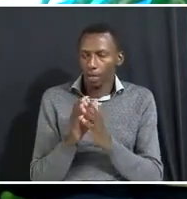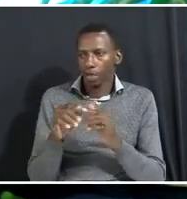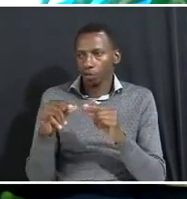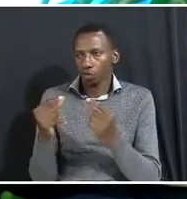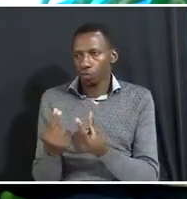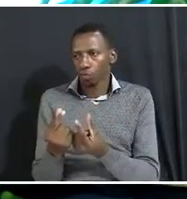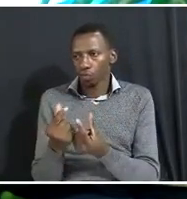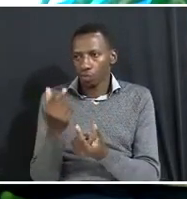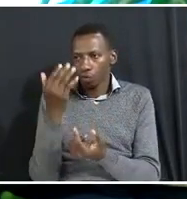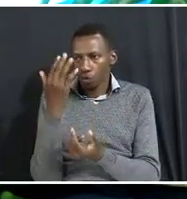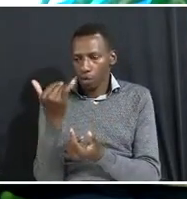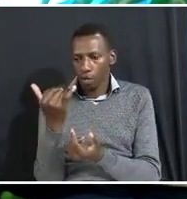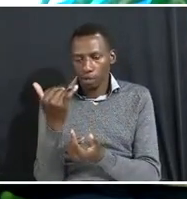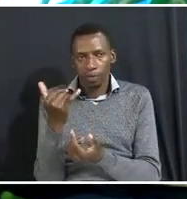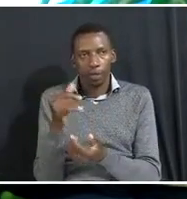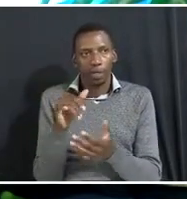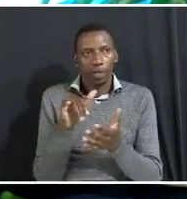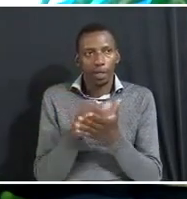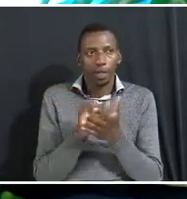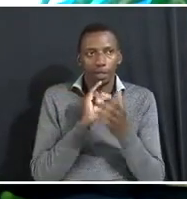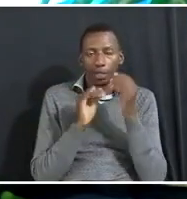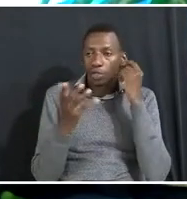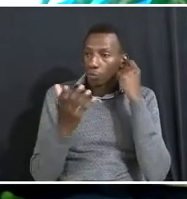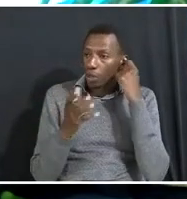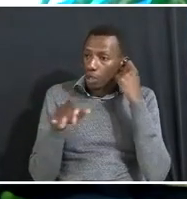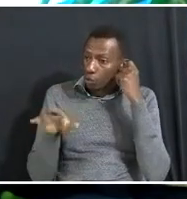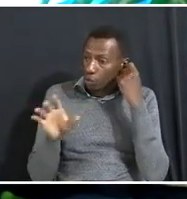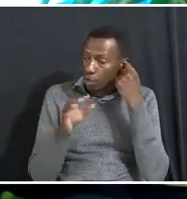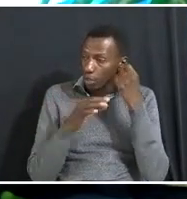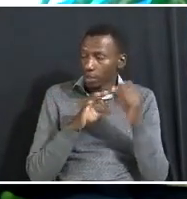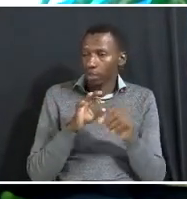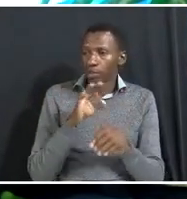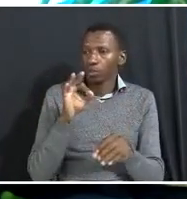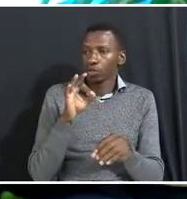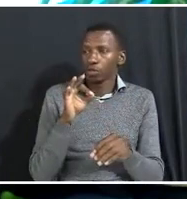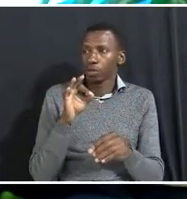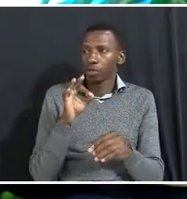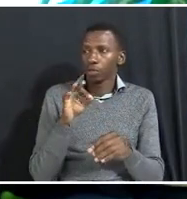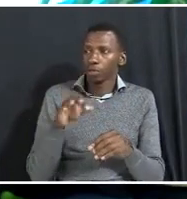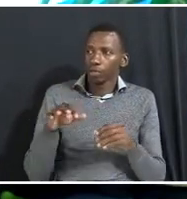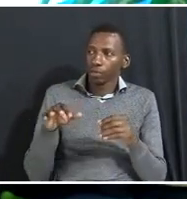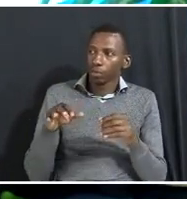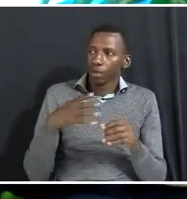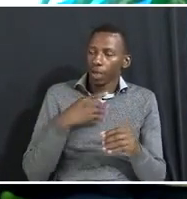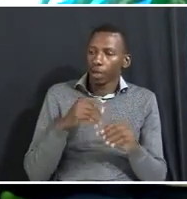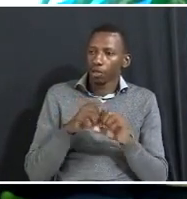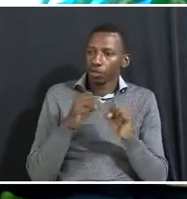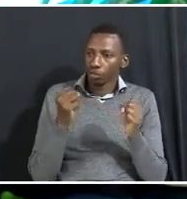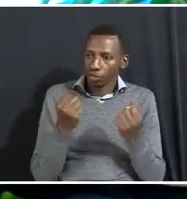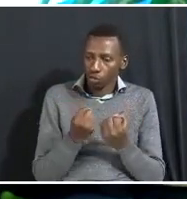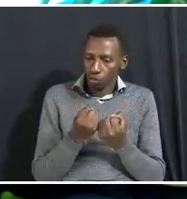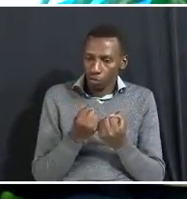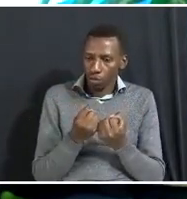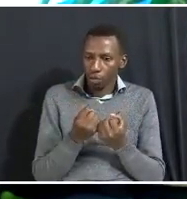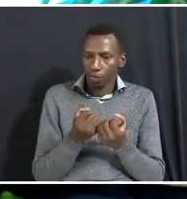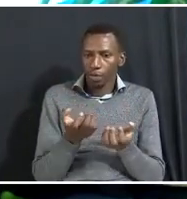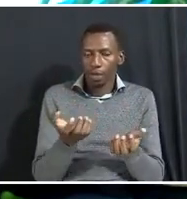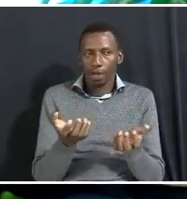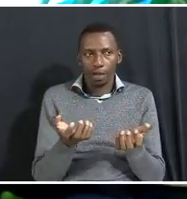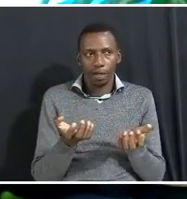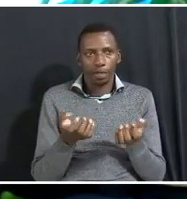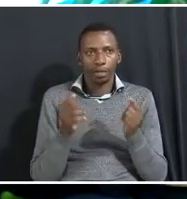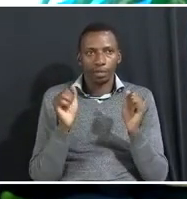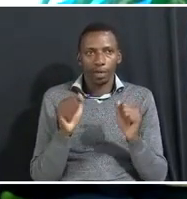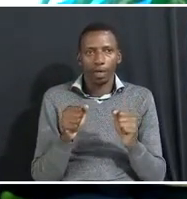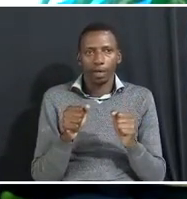cell, because that is where your spiritual and social needs will be